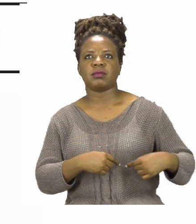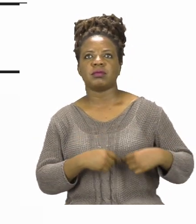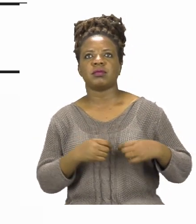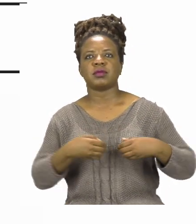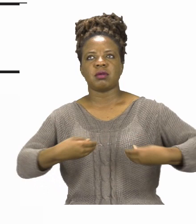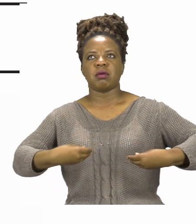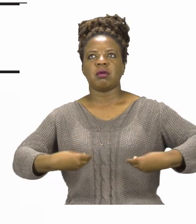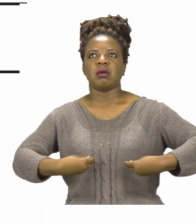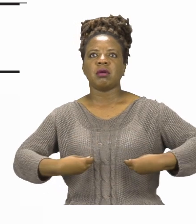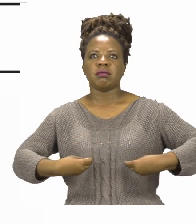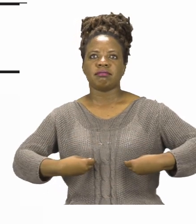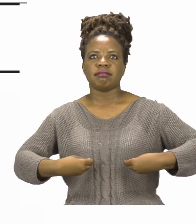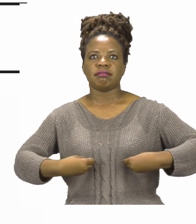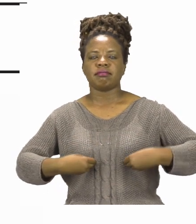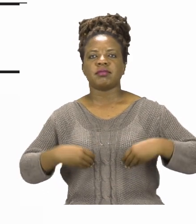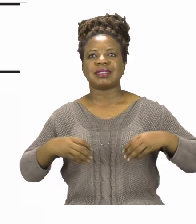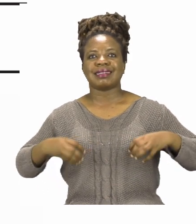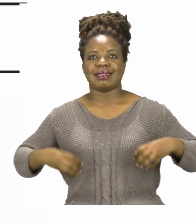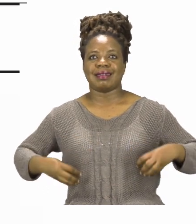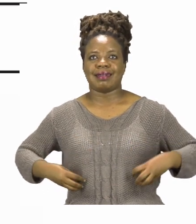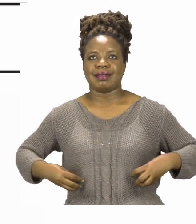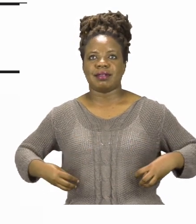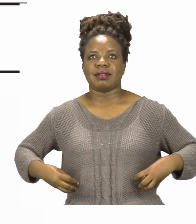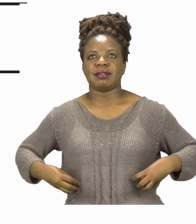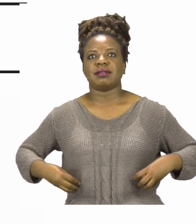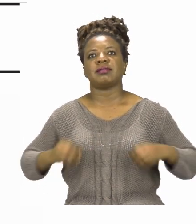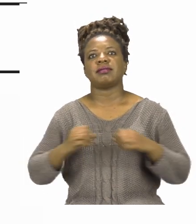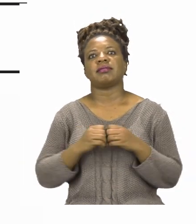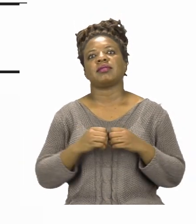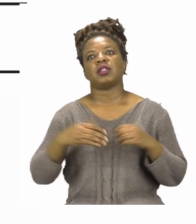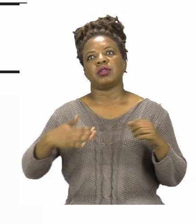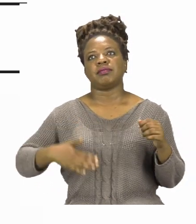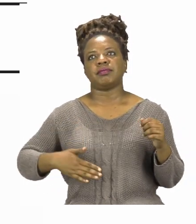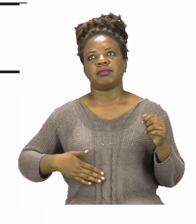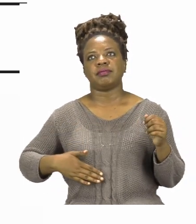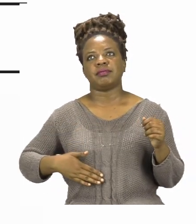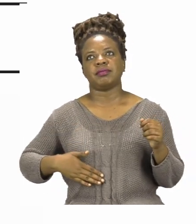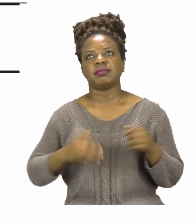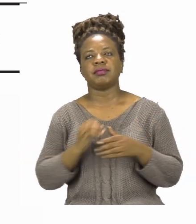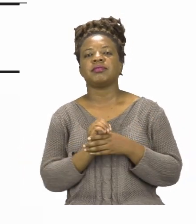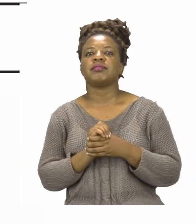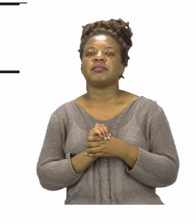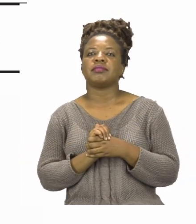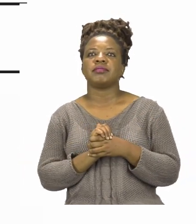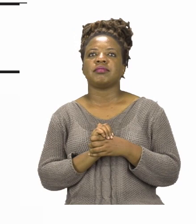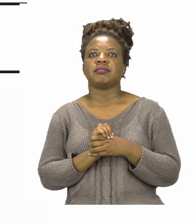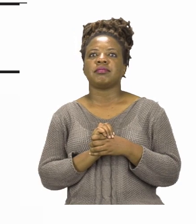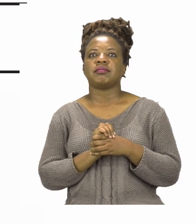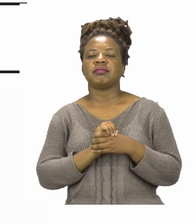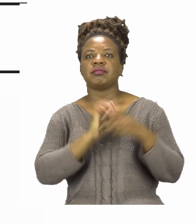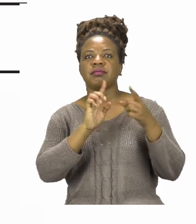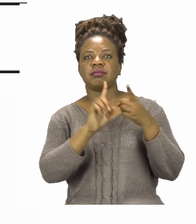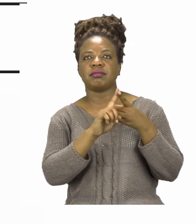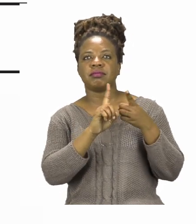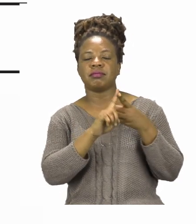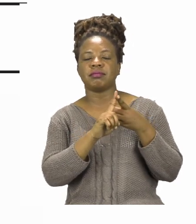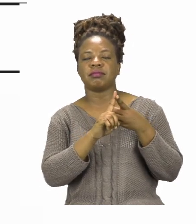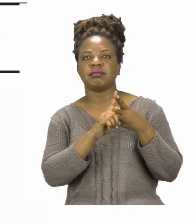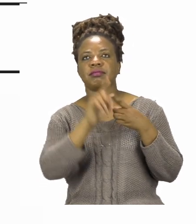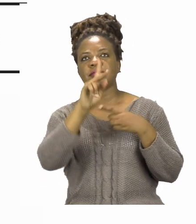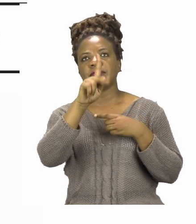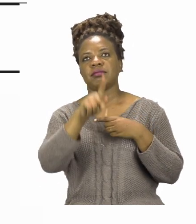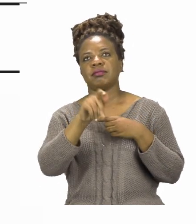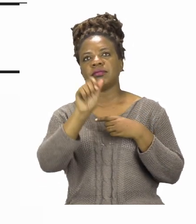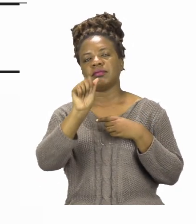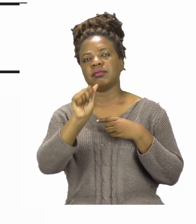Now that we have read them twice, let us say what each means. Now, the word parts is a